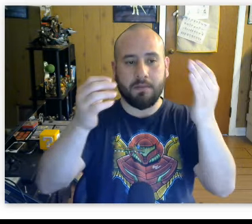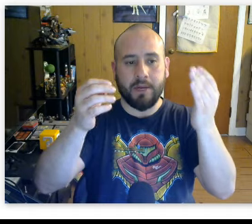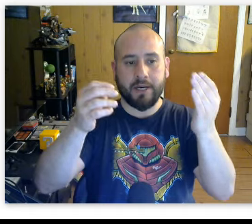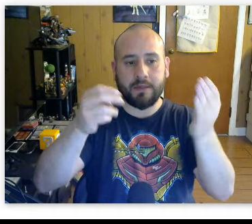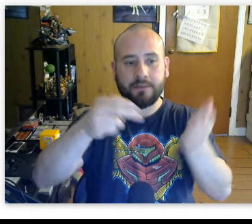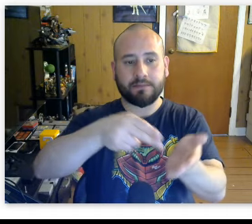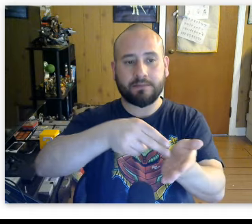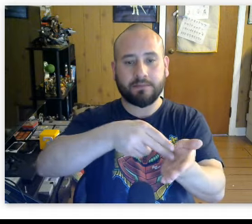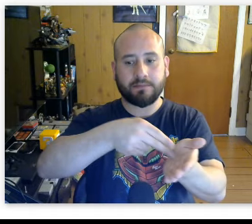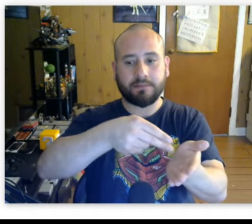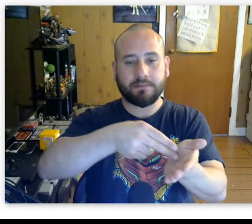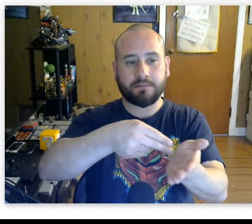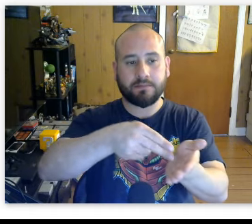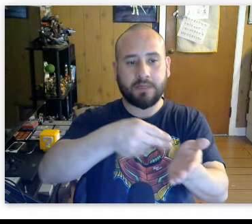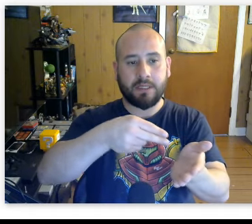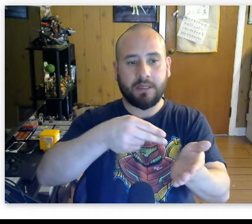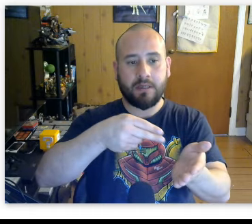butter,